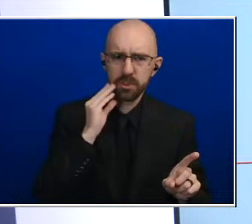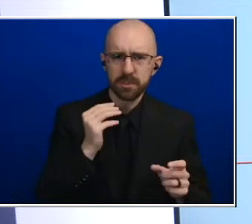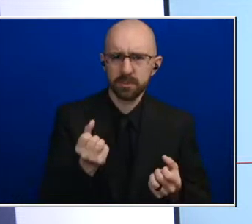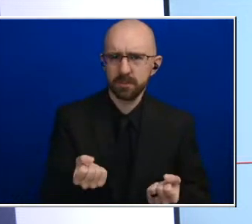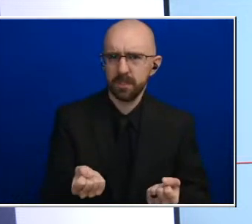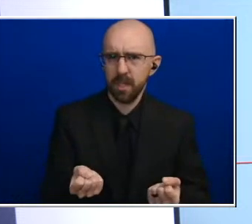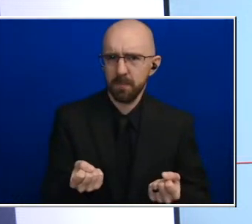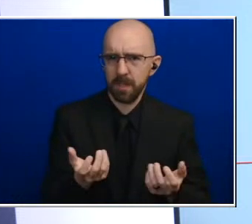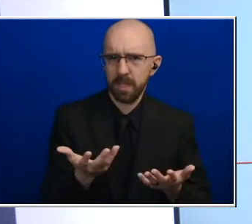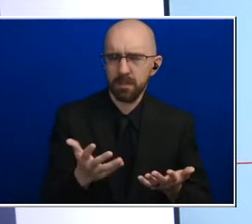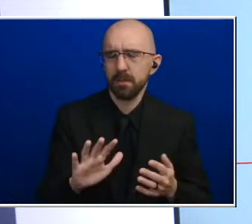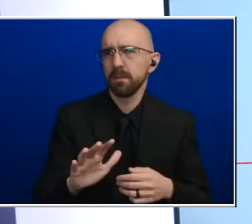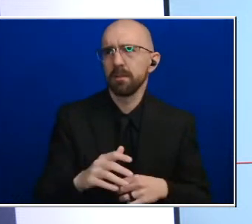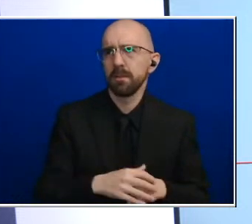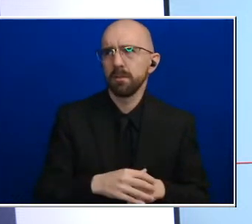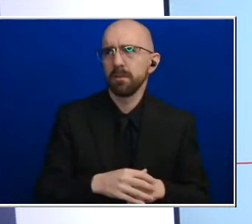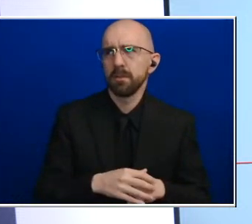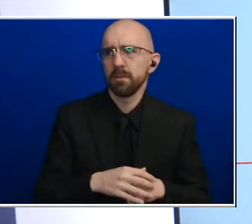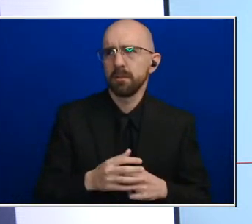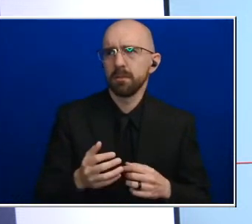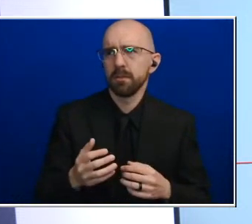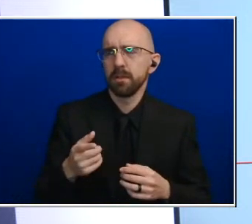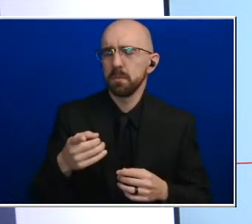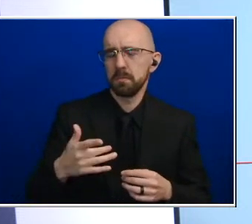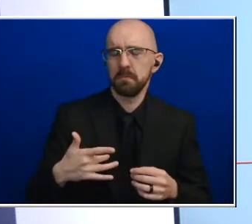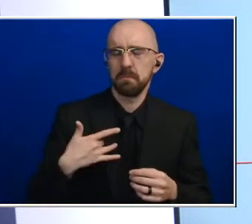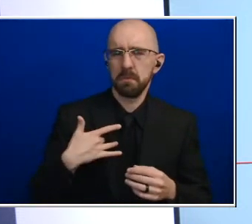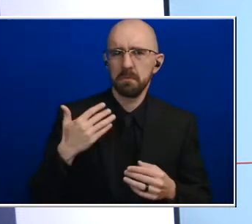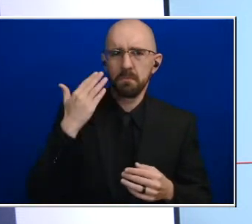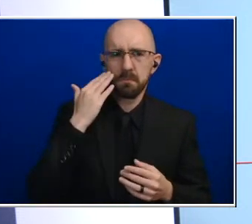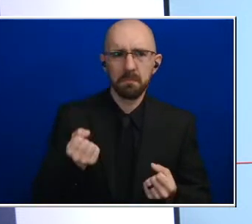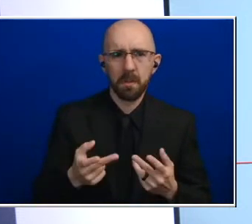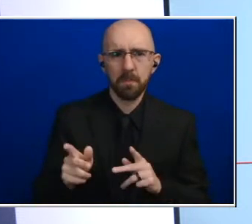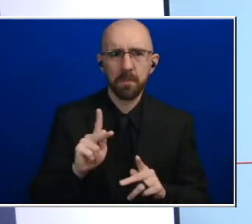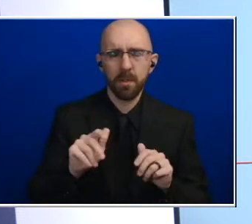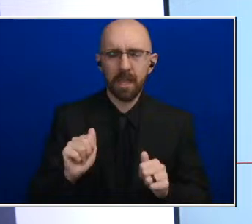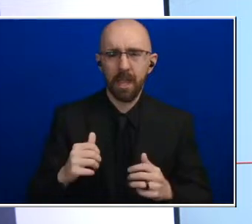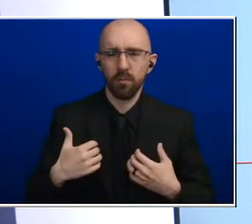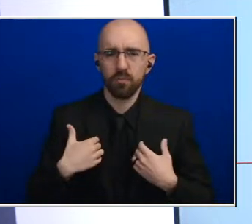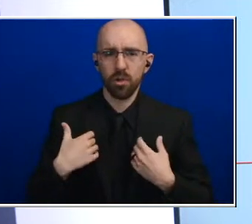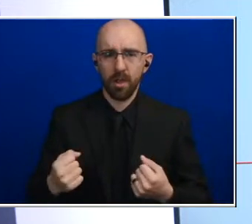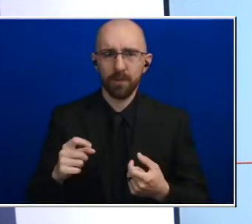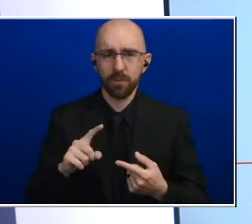you would have of how many folks can recover to the extent that he has?